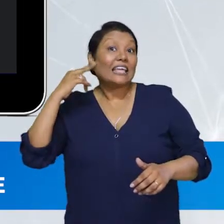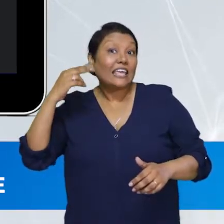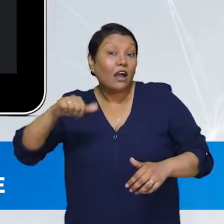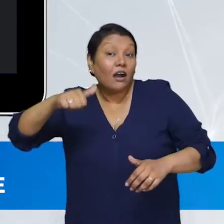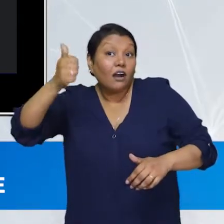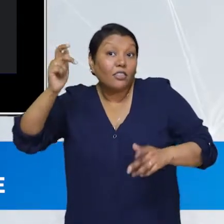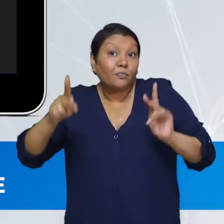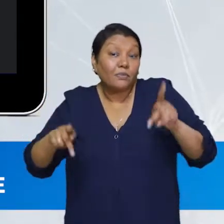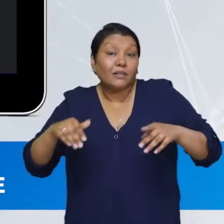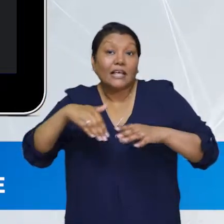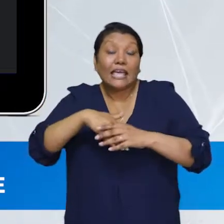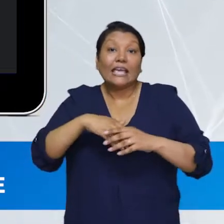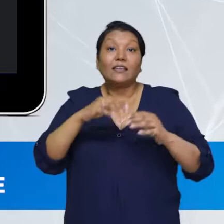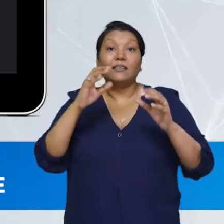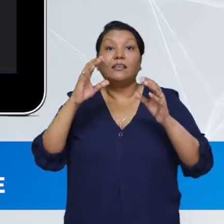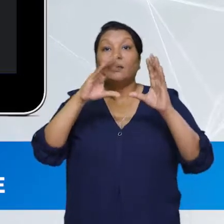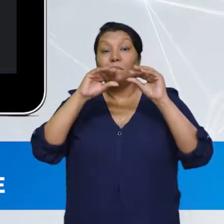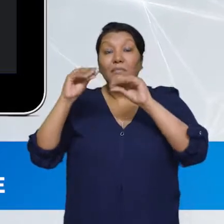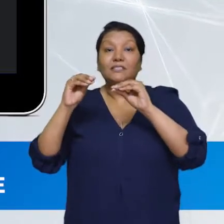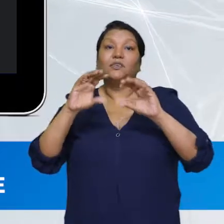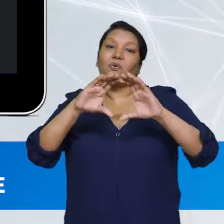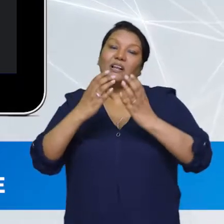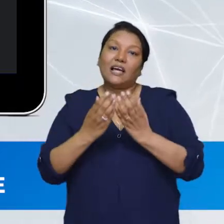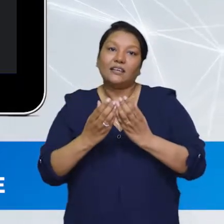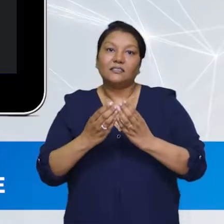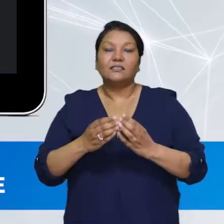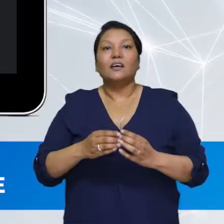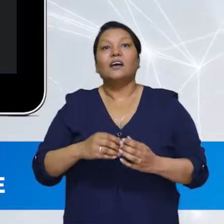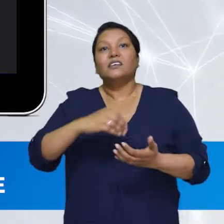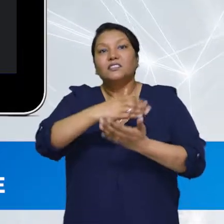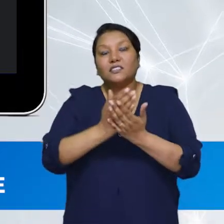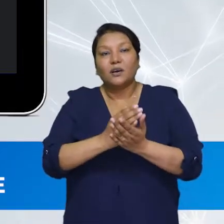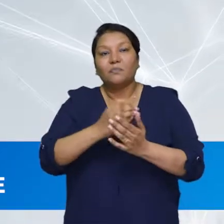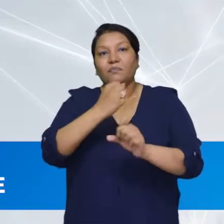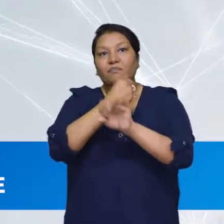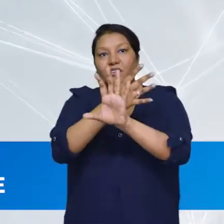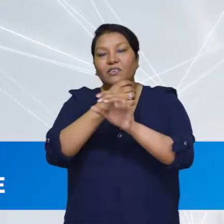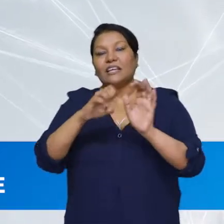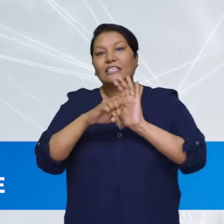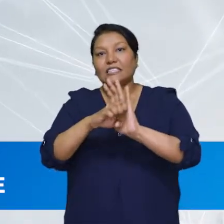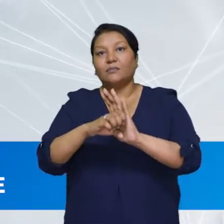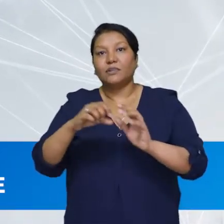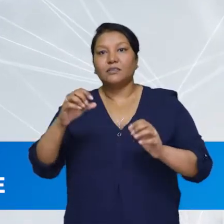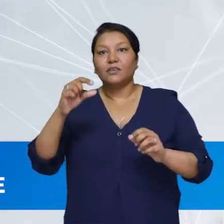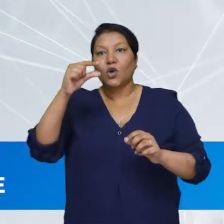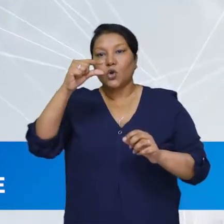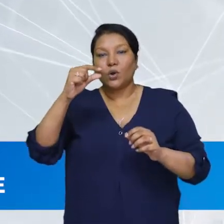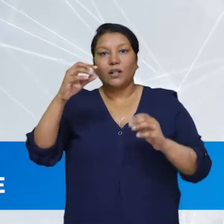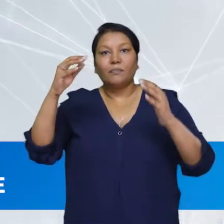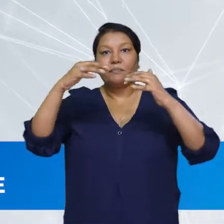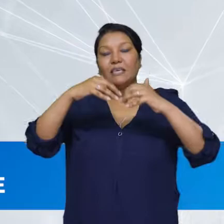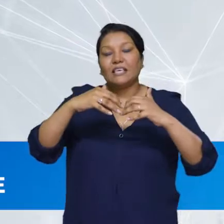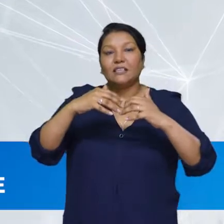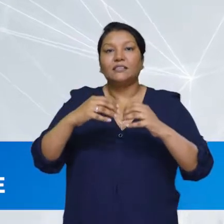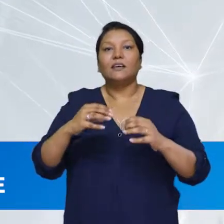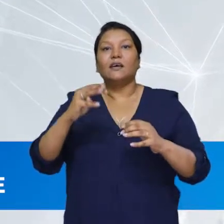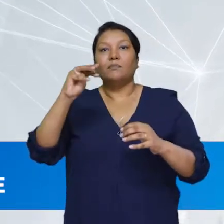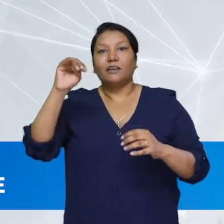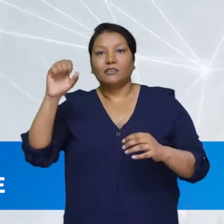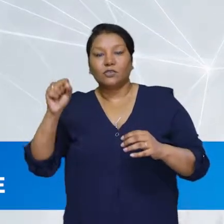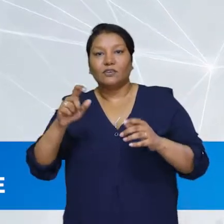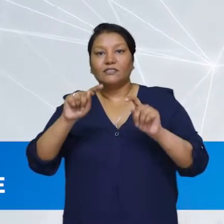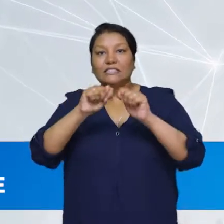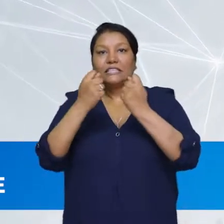hear other participants on a call. Popular video conferencing software include Google Meets,